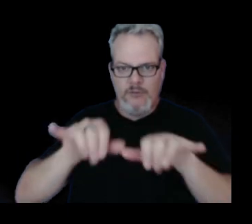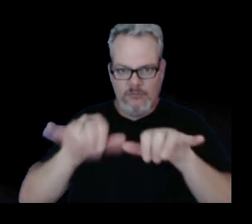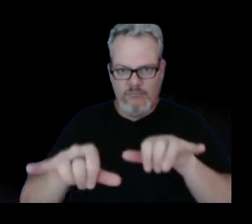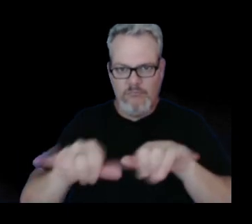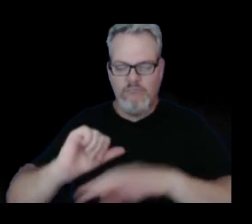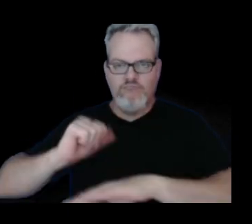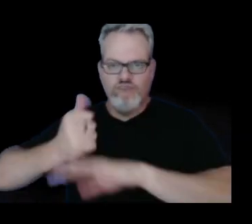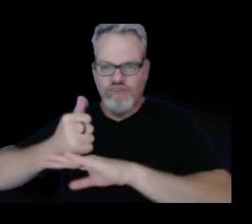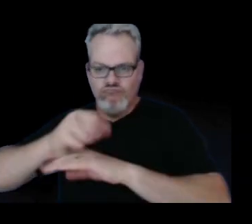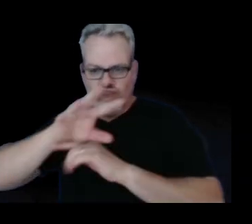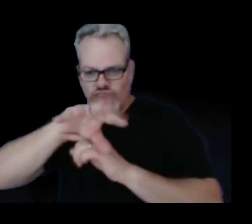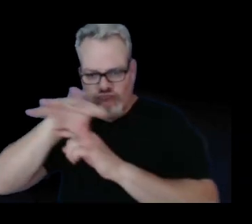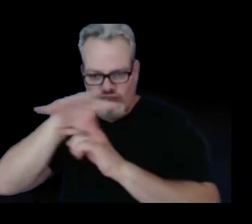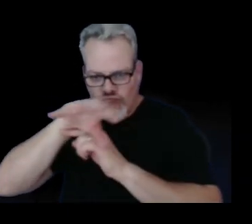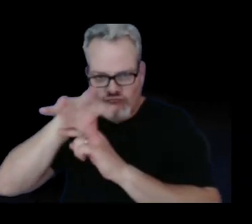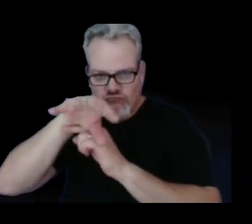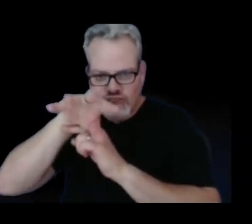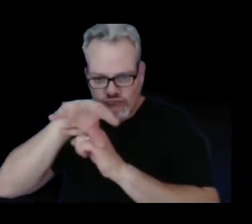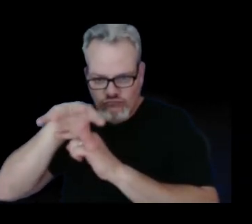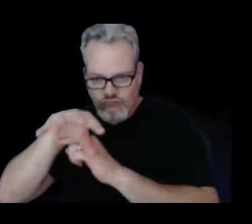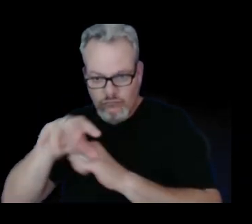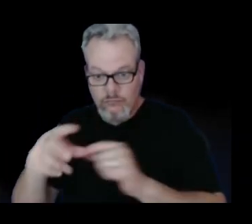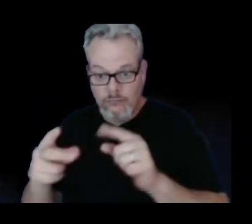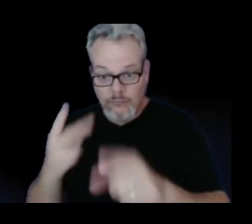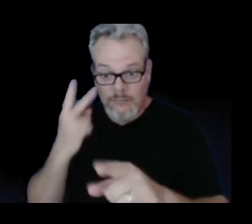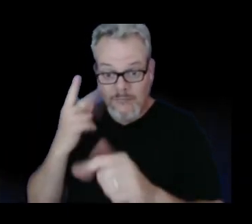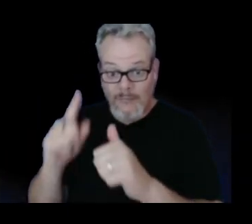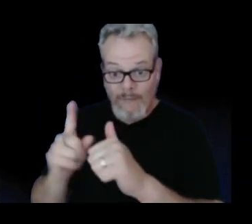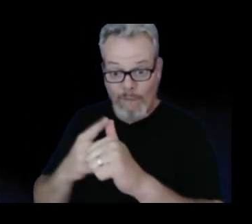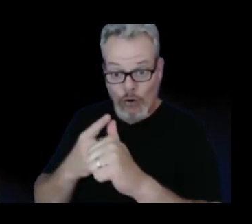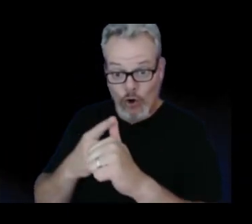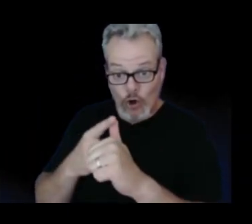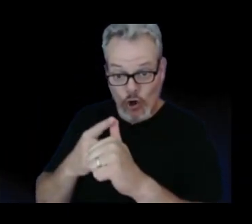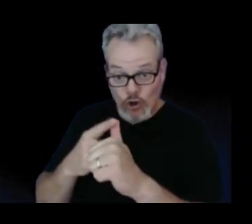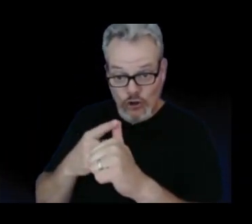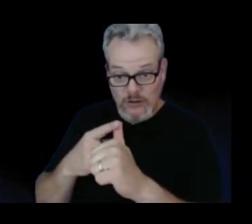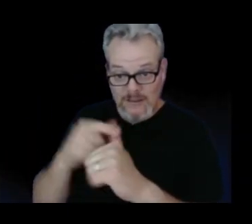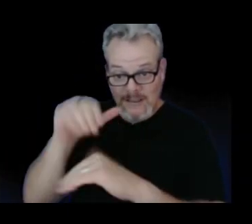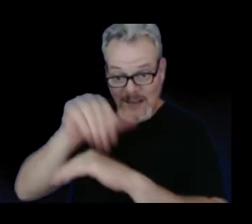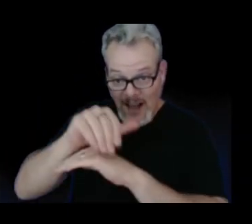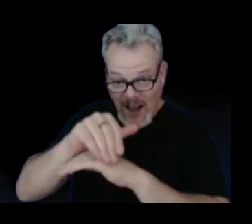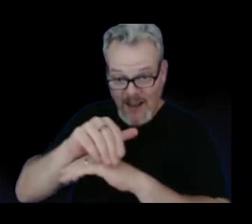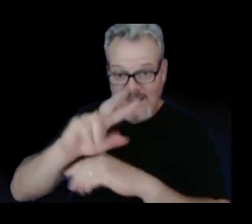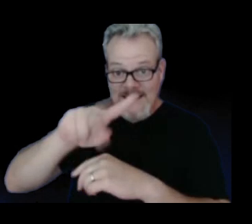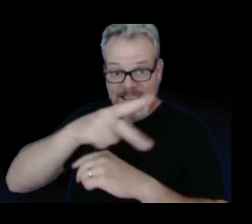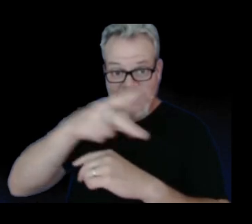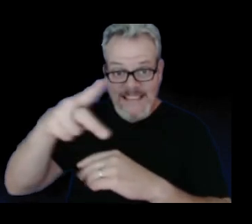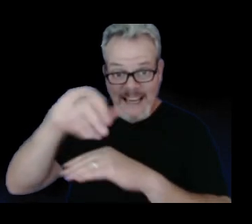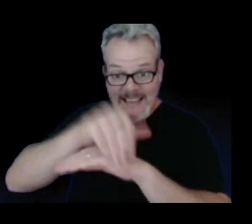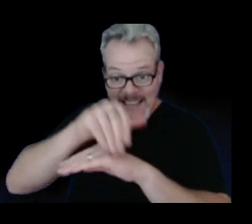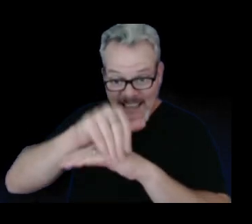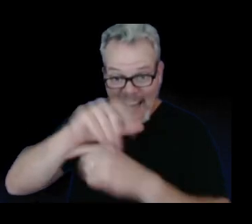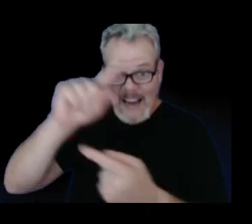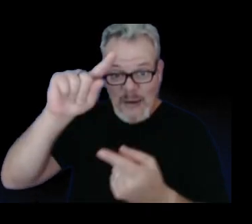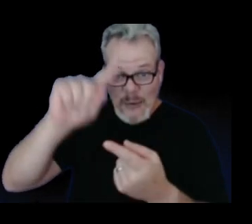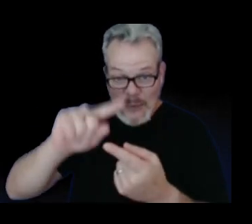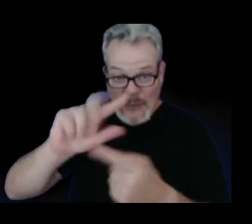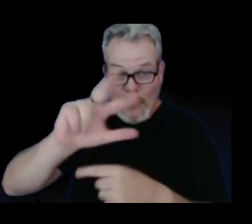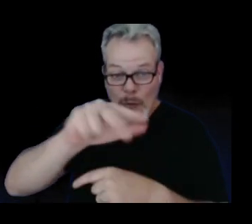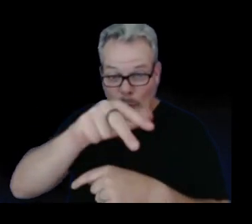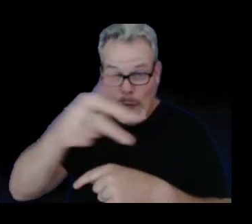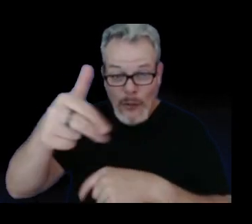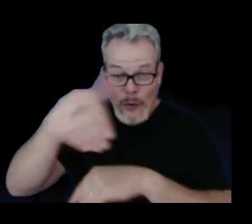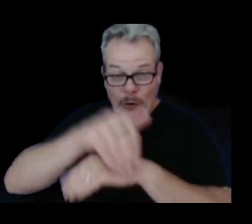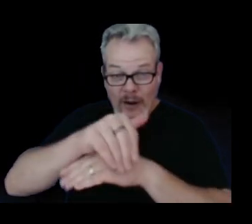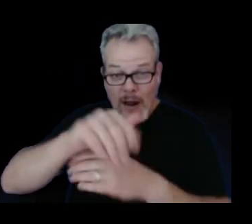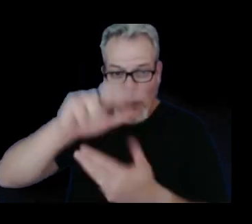again. There is the first night of glow. The second night's a little bit less, and the third night is even